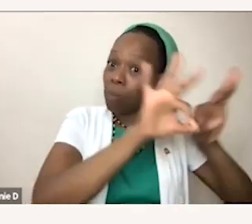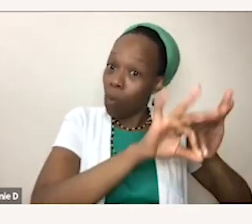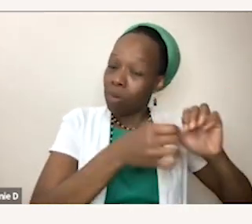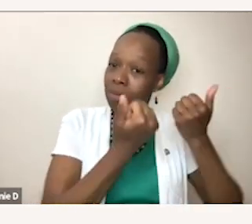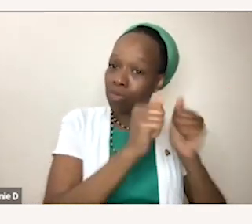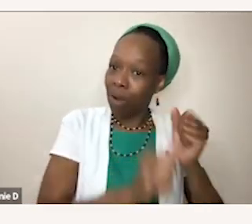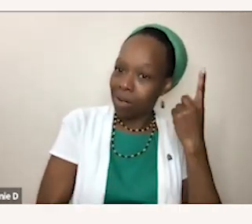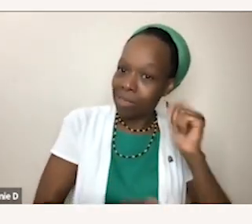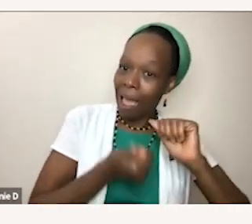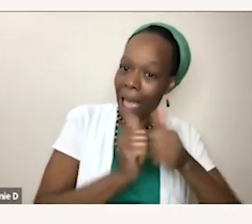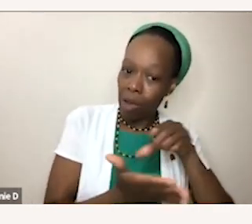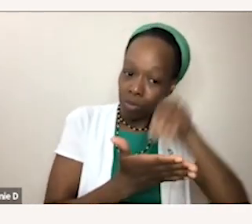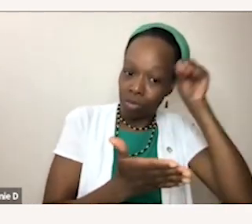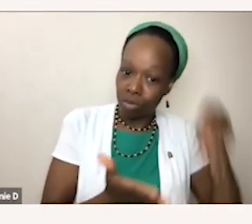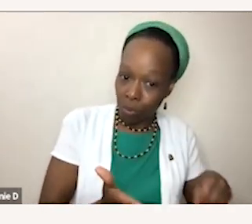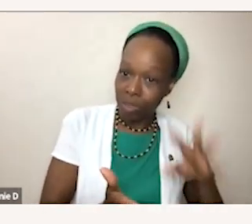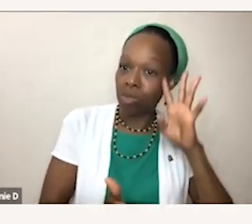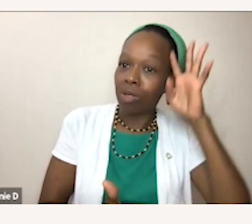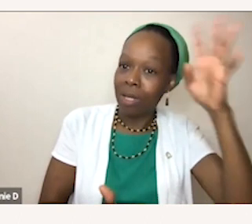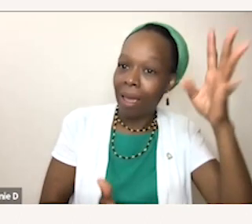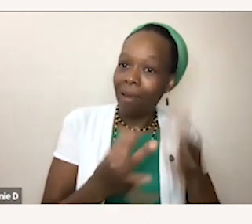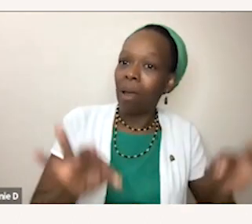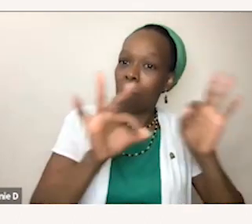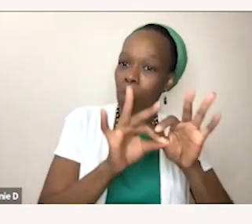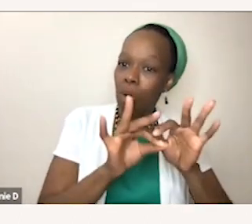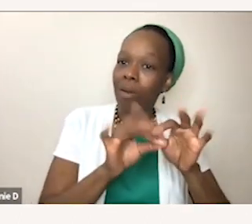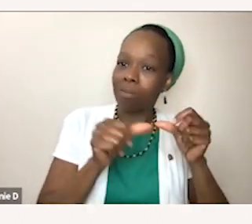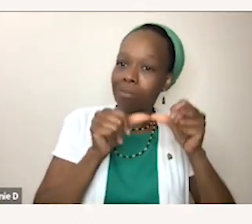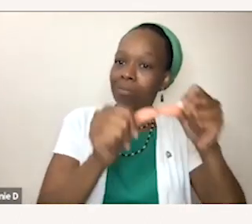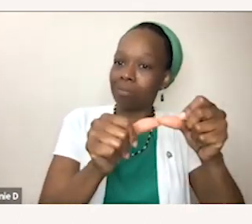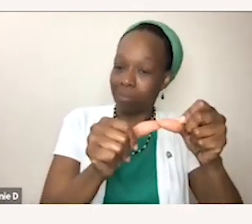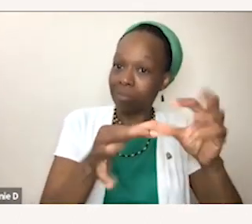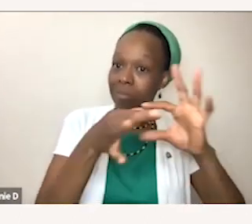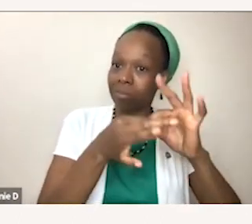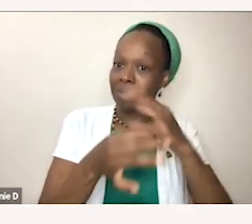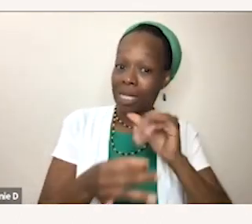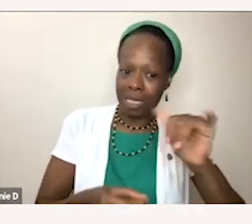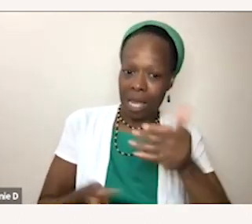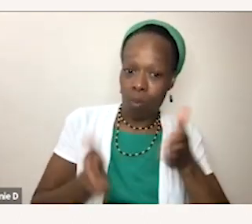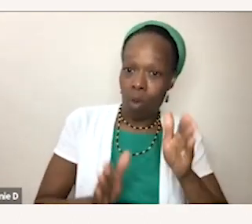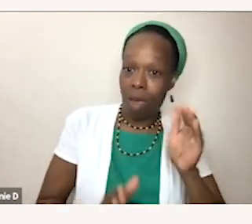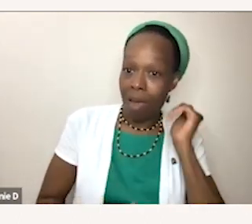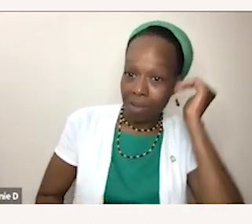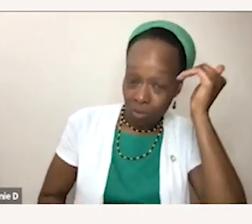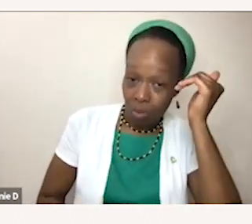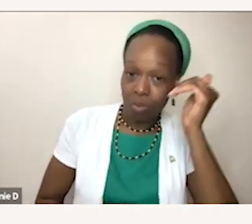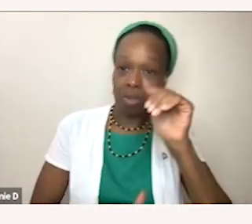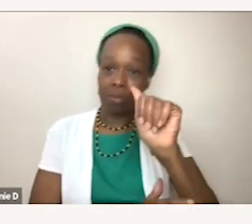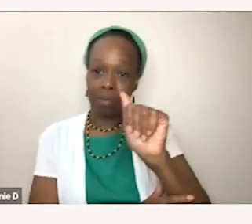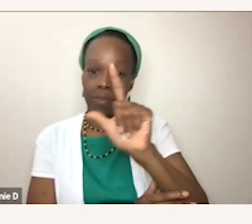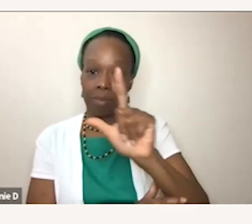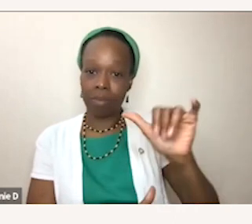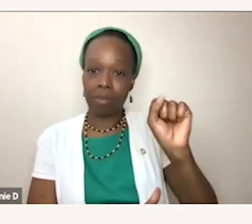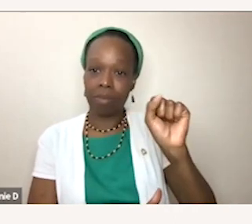relationships? How do your children create meaningful friendships? And just like adults, allyships with students looks like a genuine